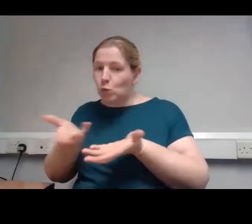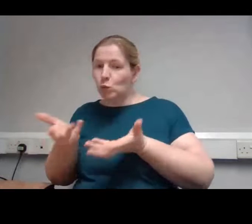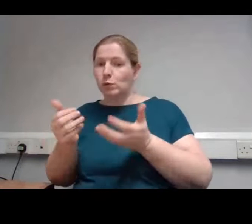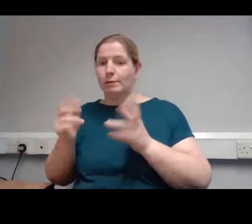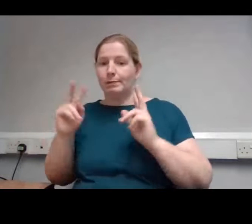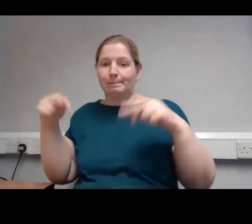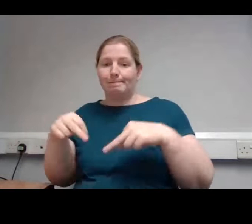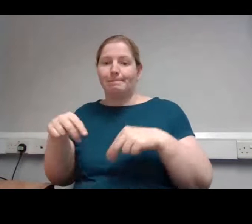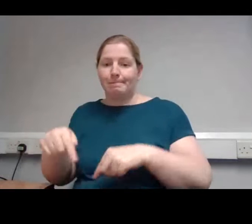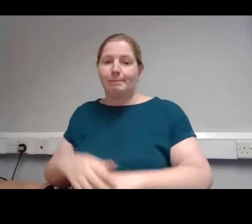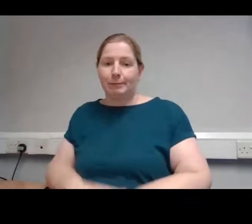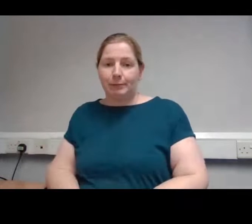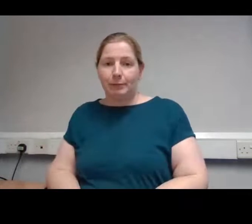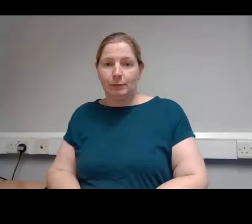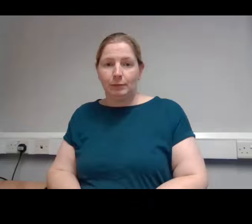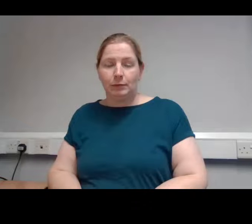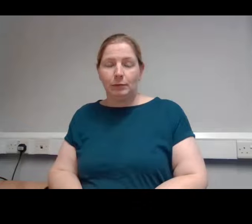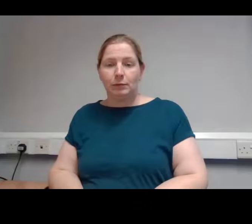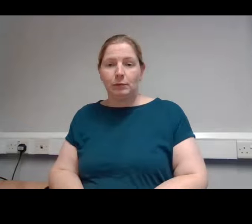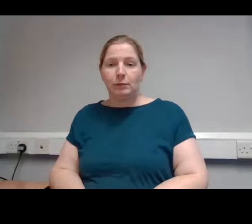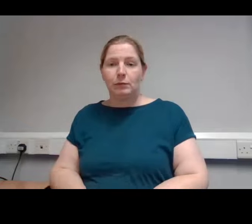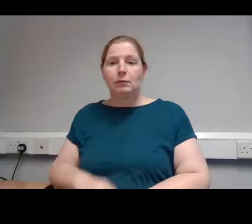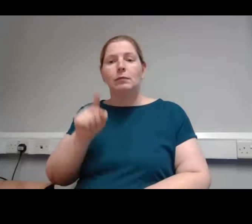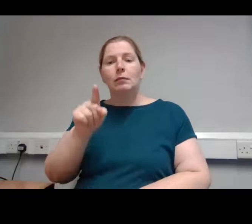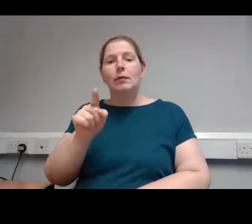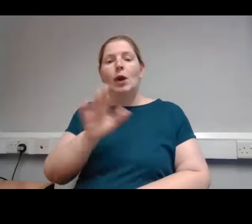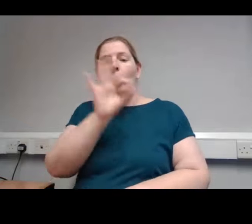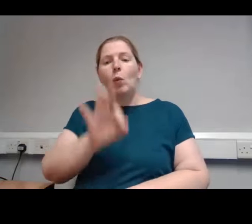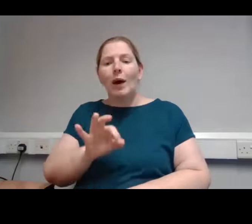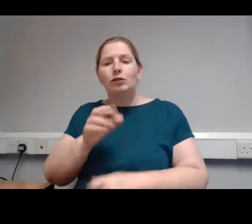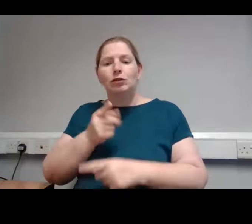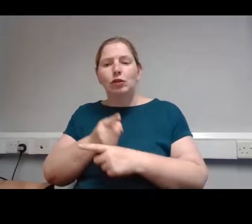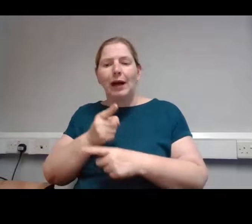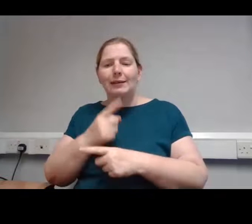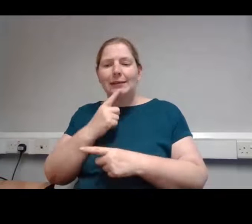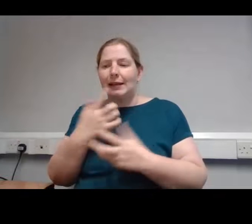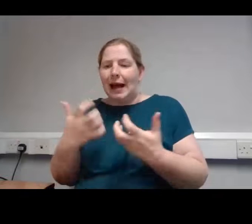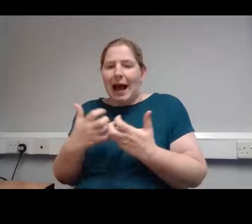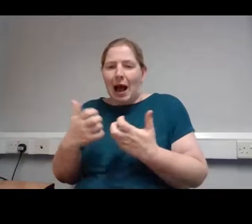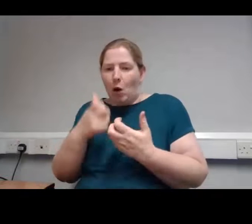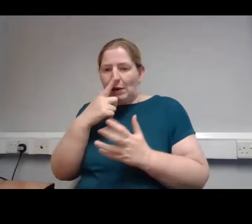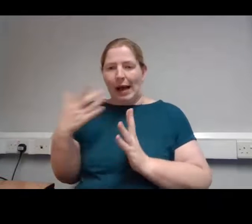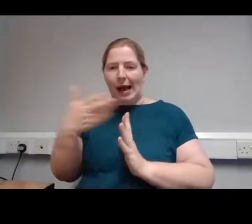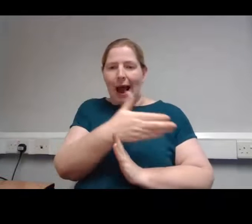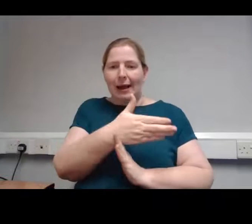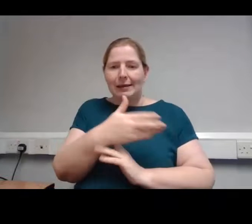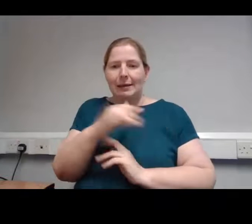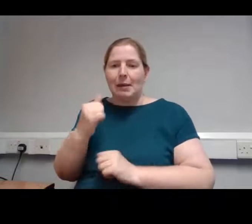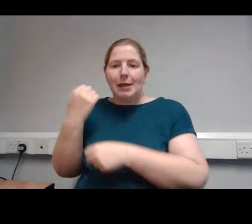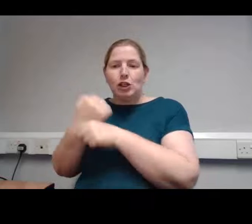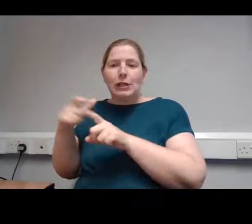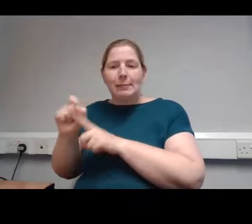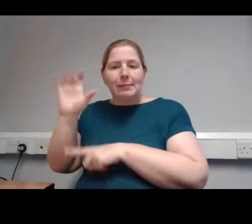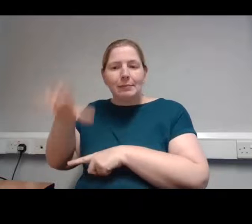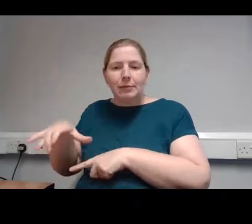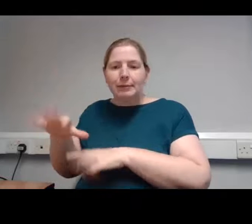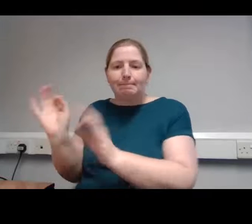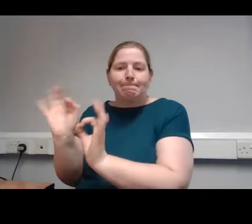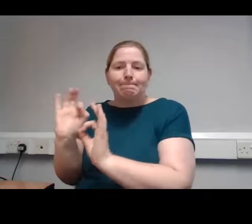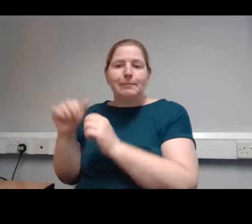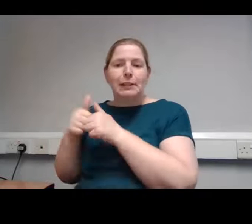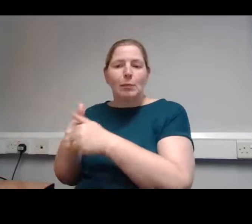question in the chat. How do patients access the programme if their practice does not have a support group? And